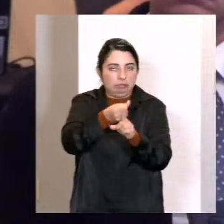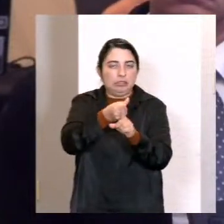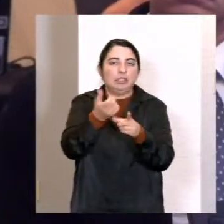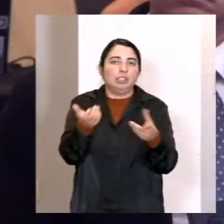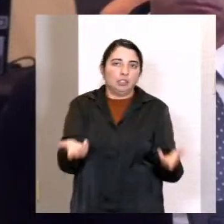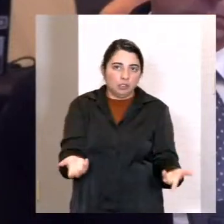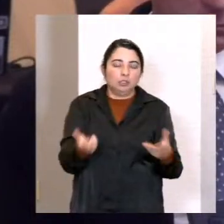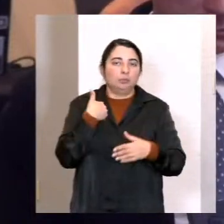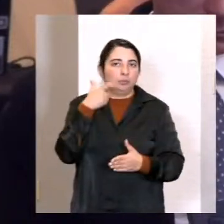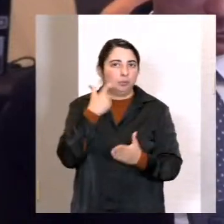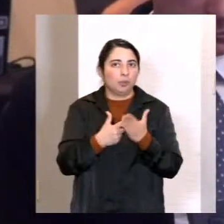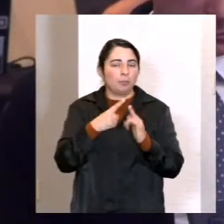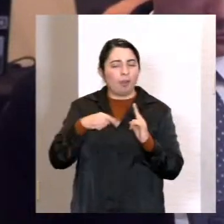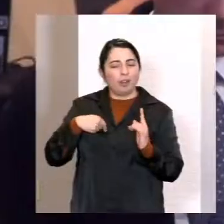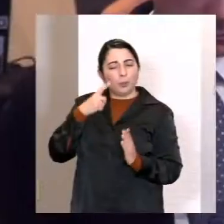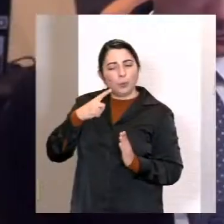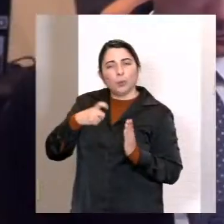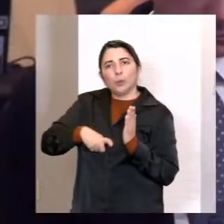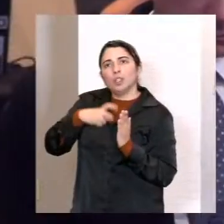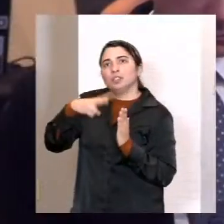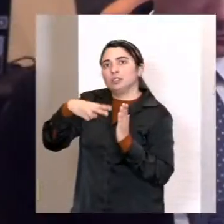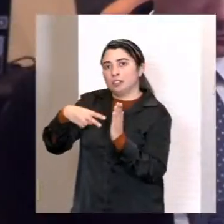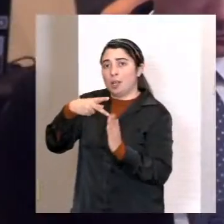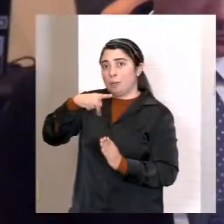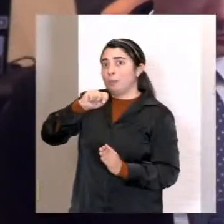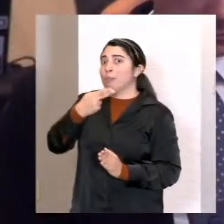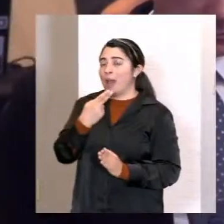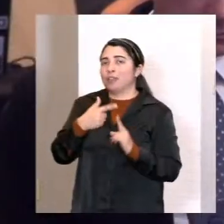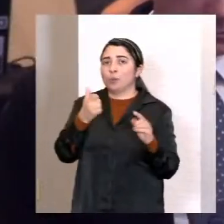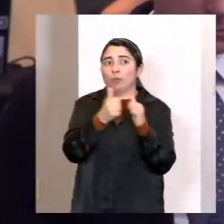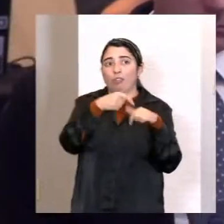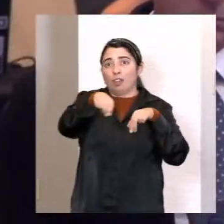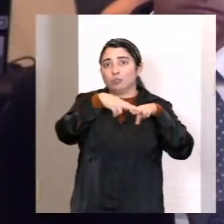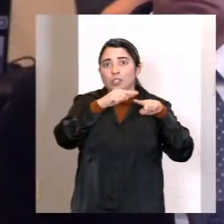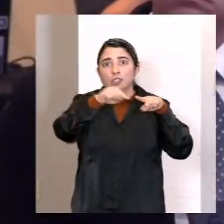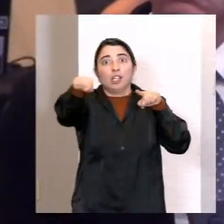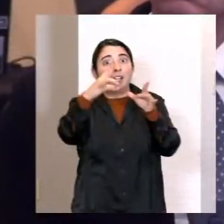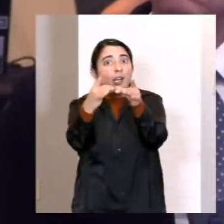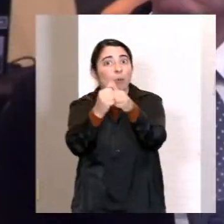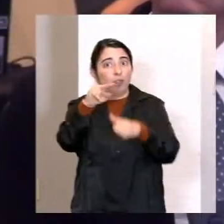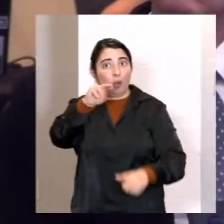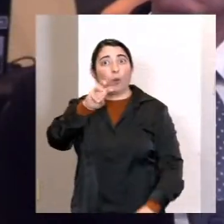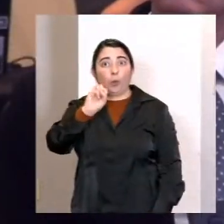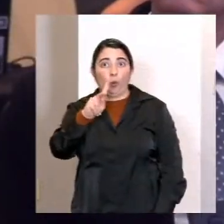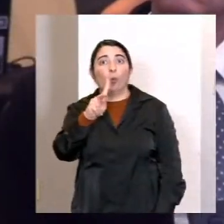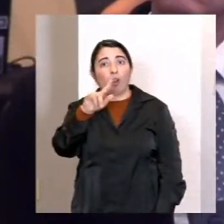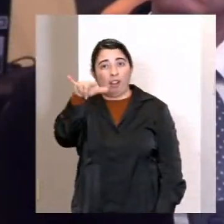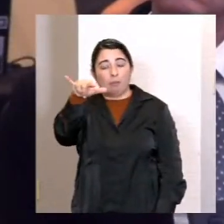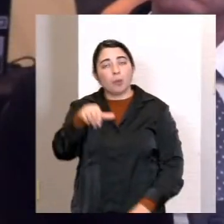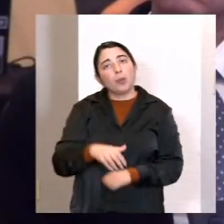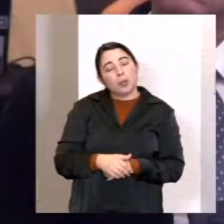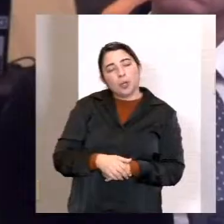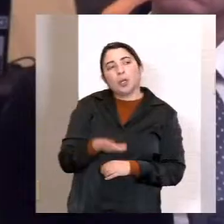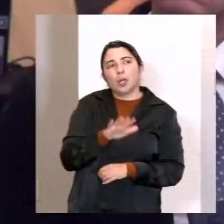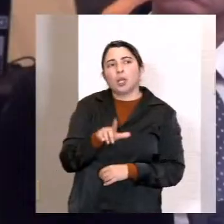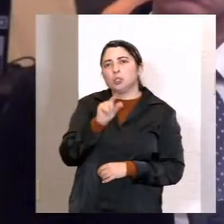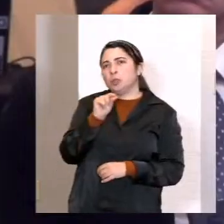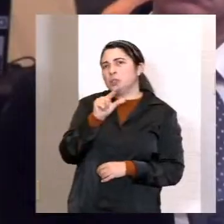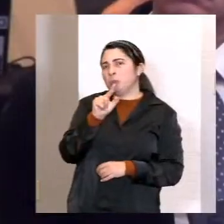And as I read the press announcements way back then, this is around 2021-ish or so,